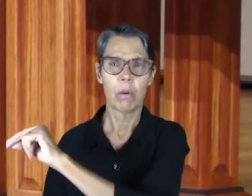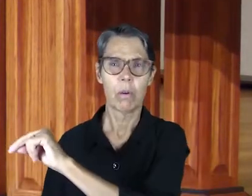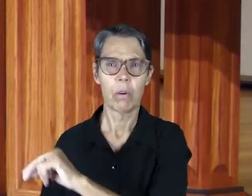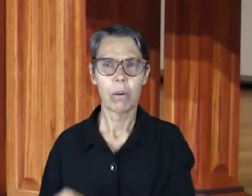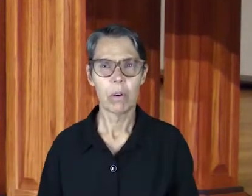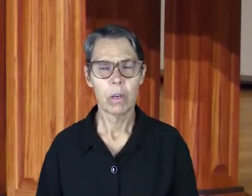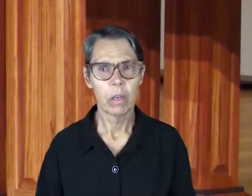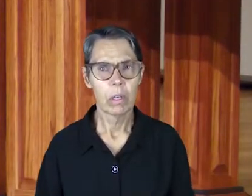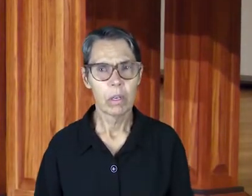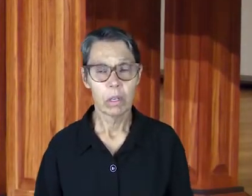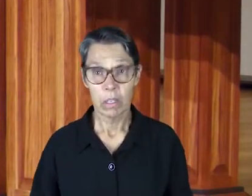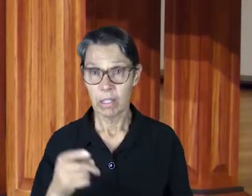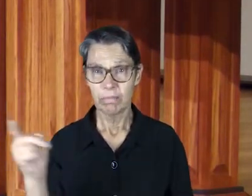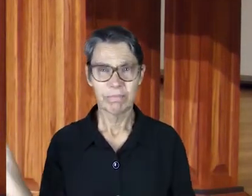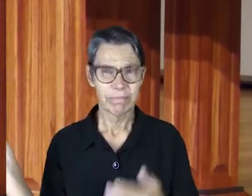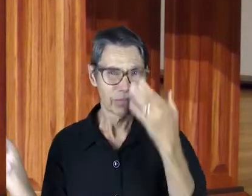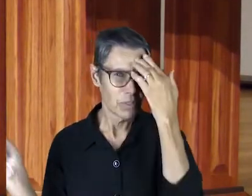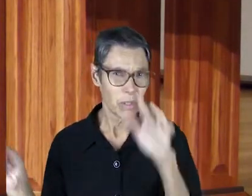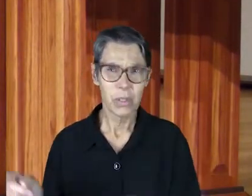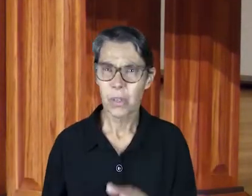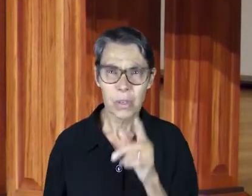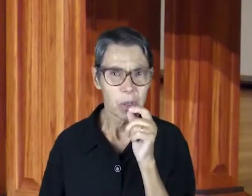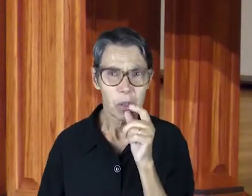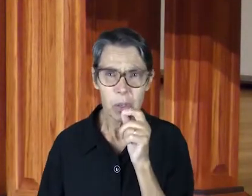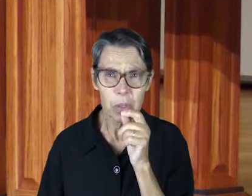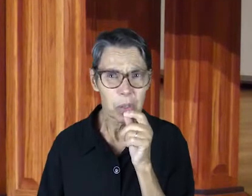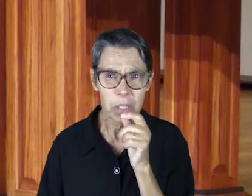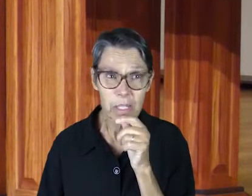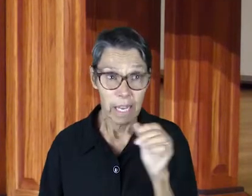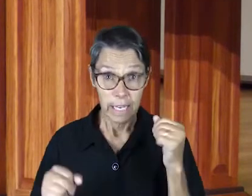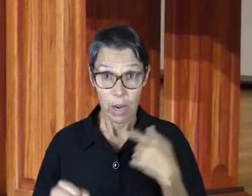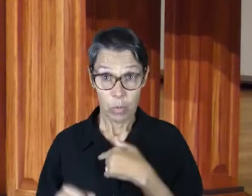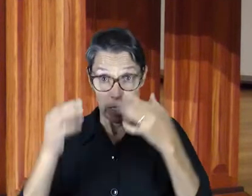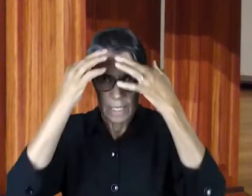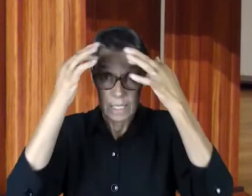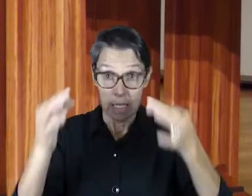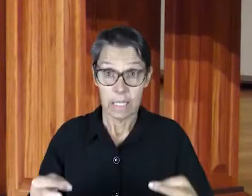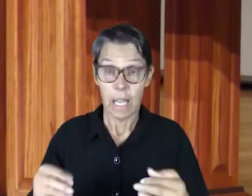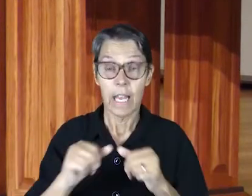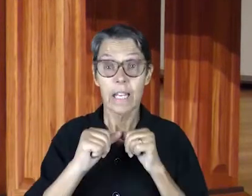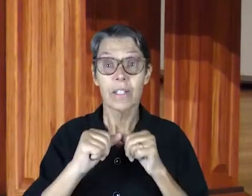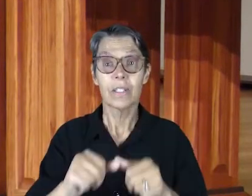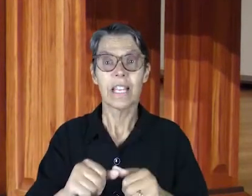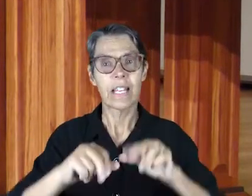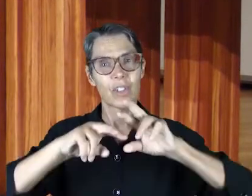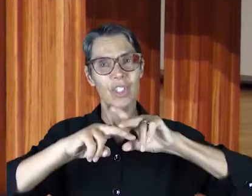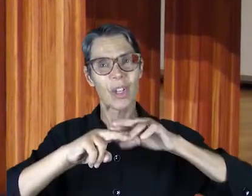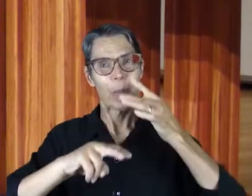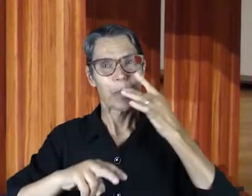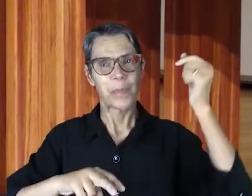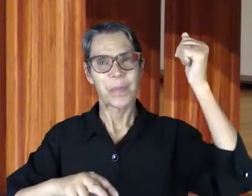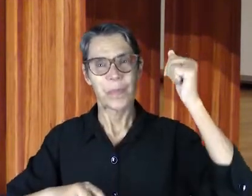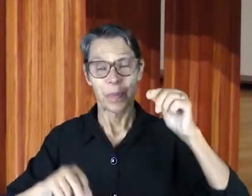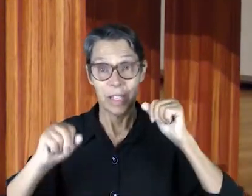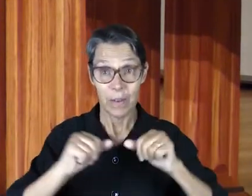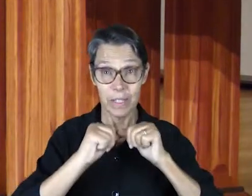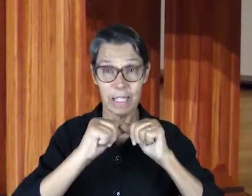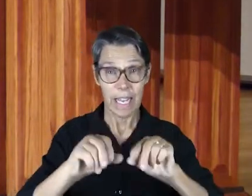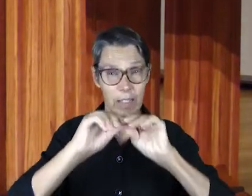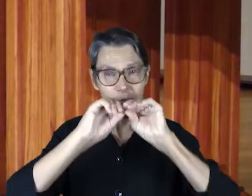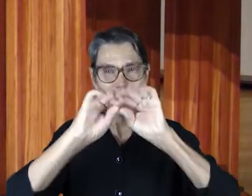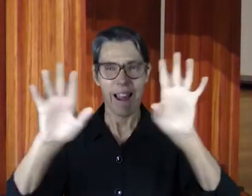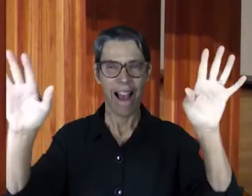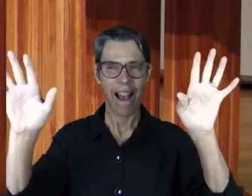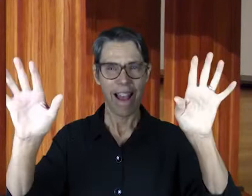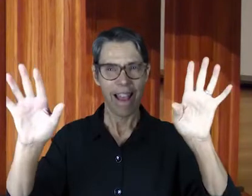knowing us? And can we decide to remain salty? Can we decide to remain light?